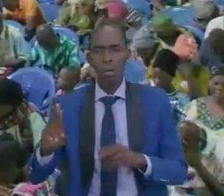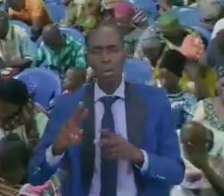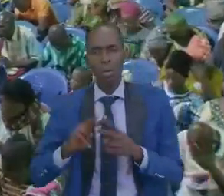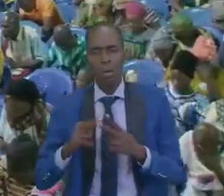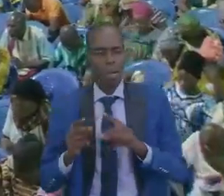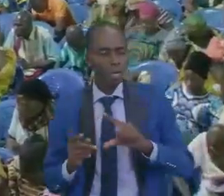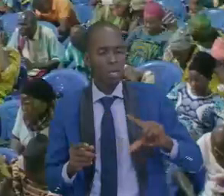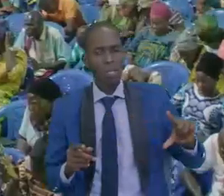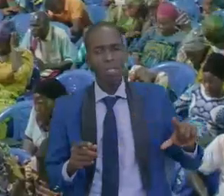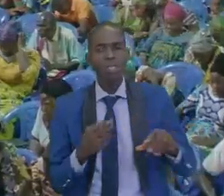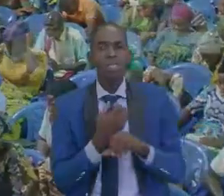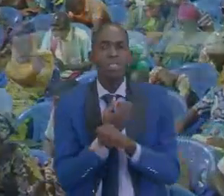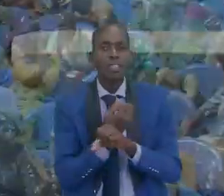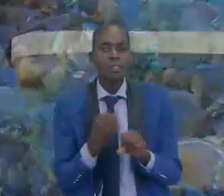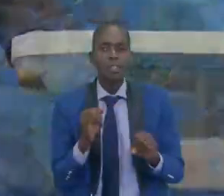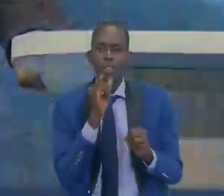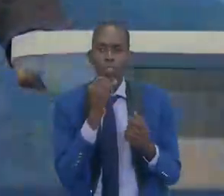Salvation is coming now with joy.